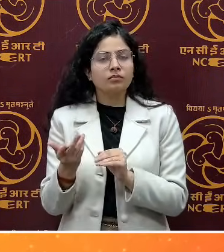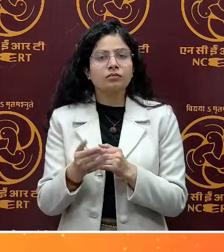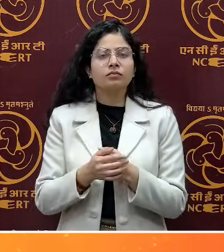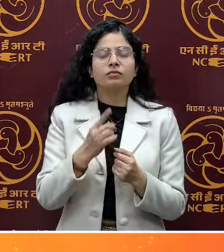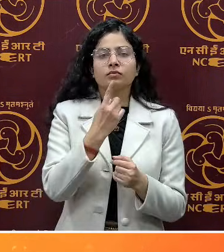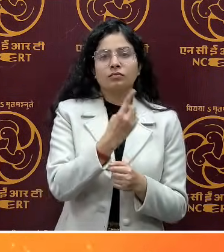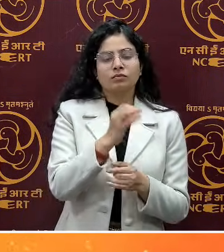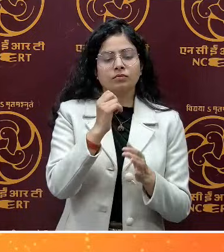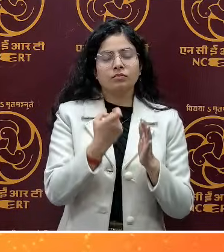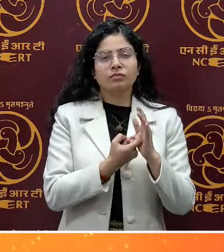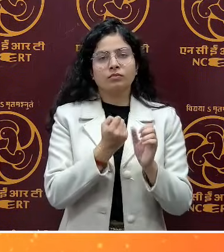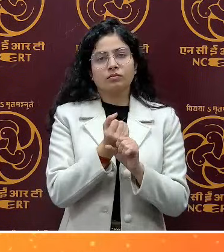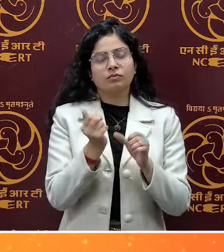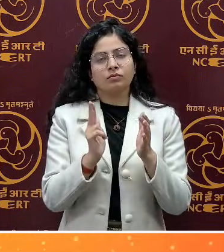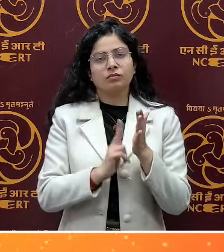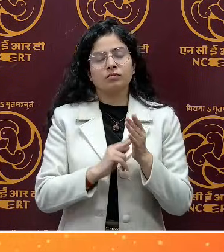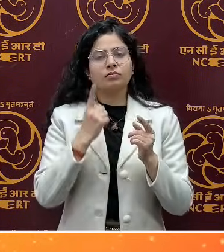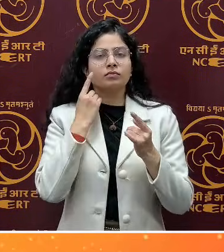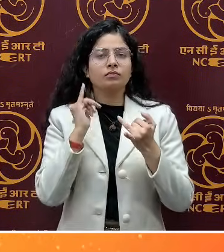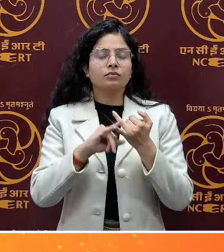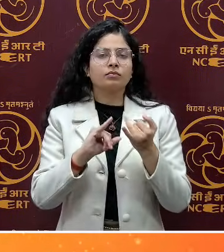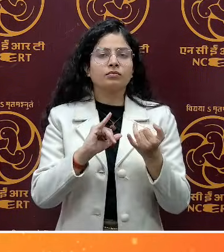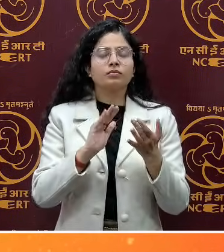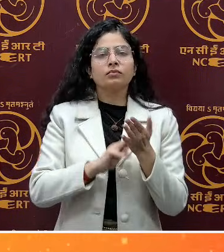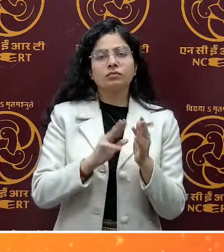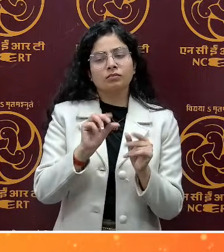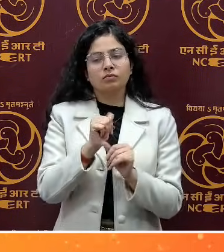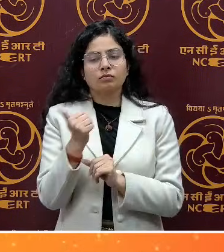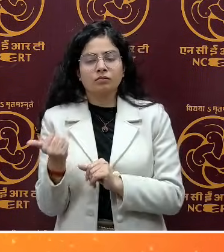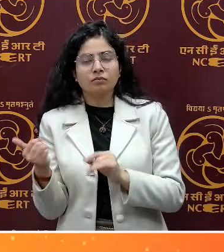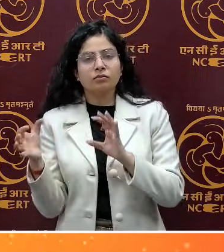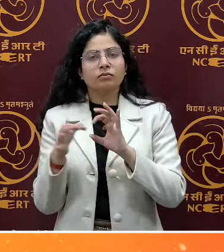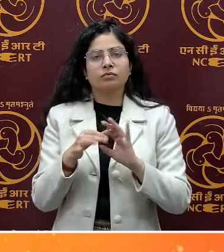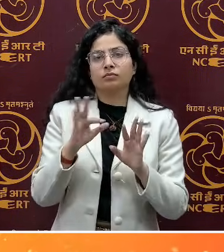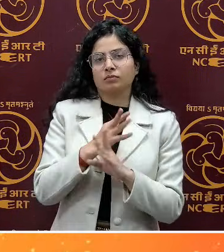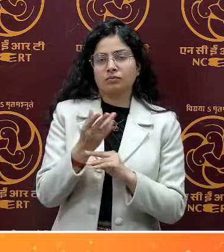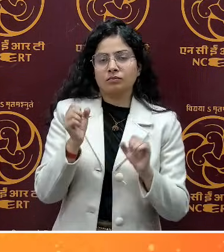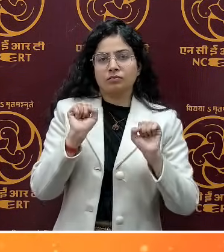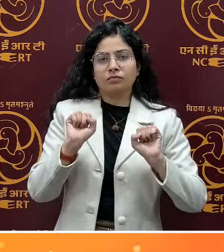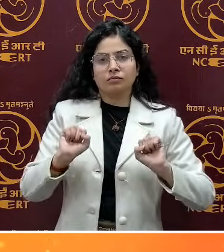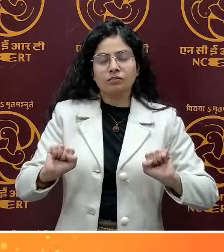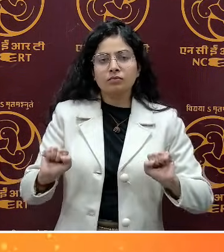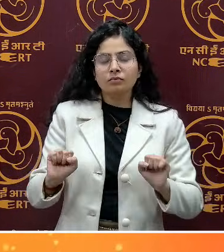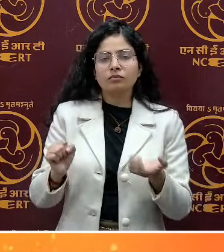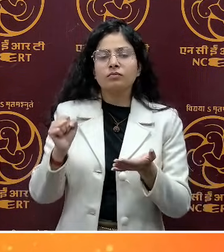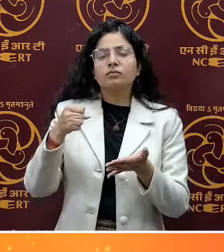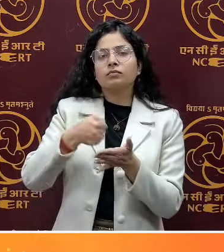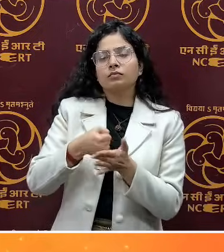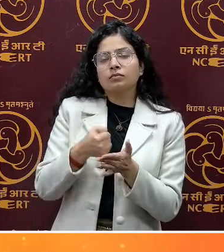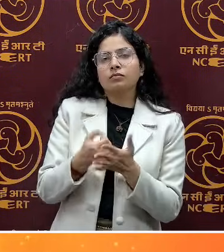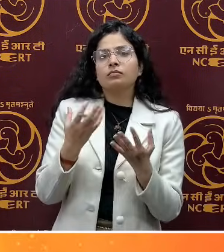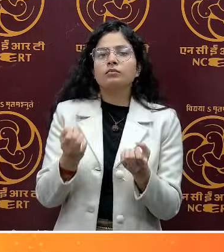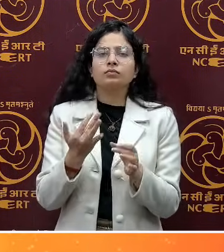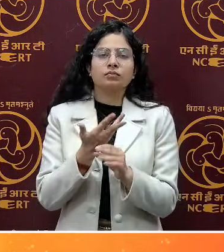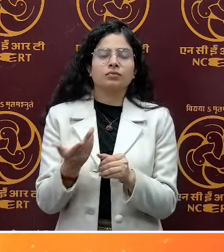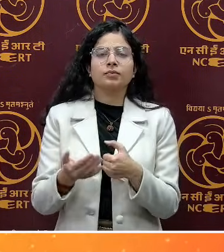one organism interacts with another organism for fulfilling the basic